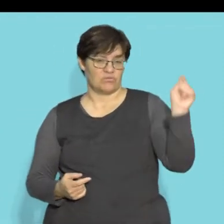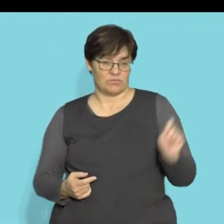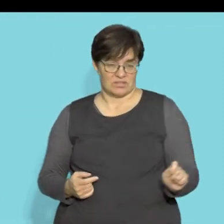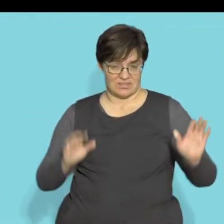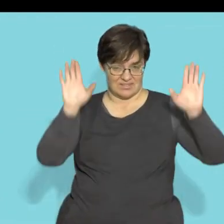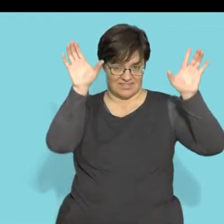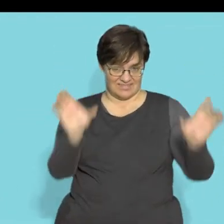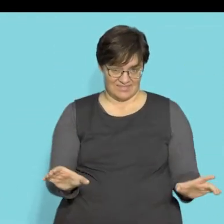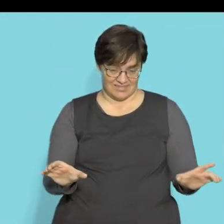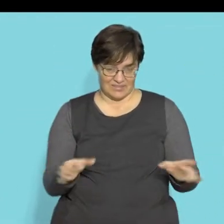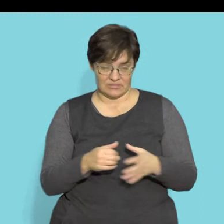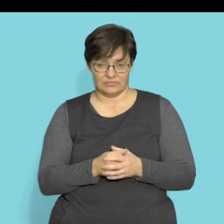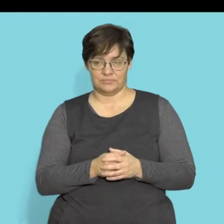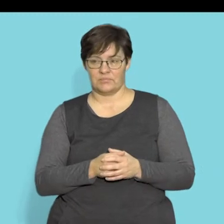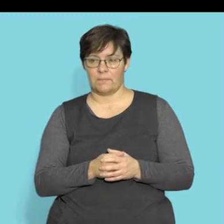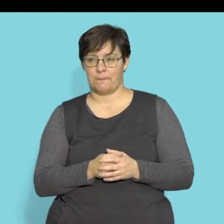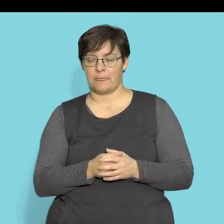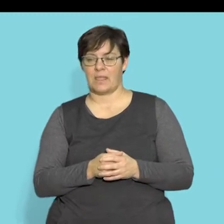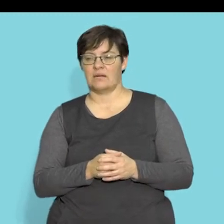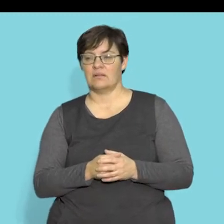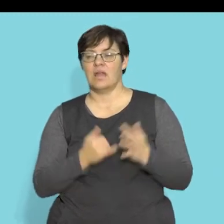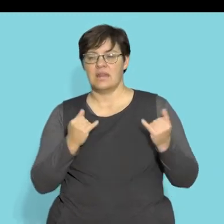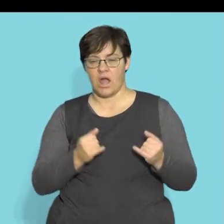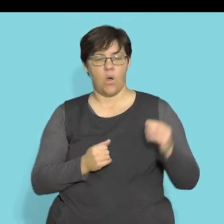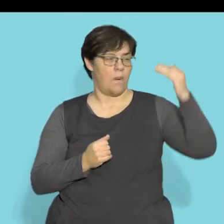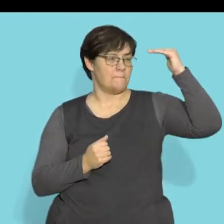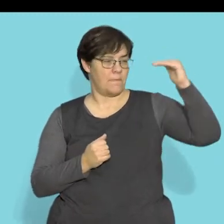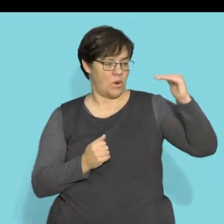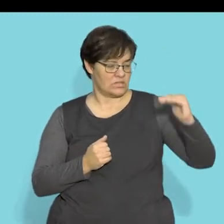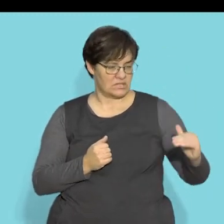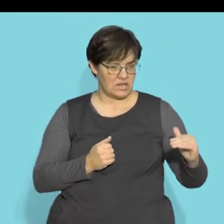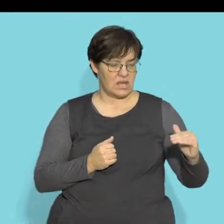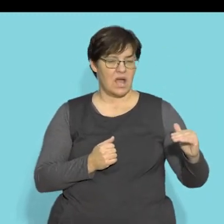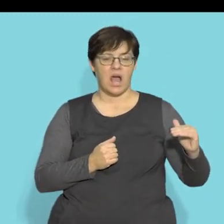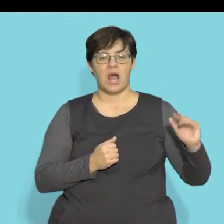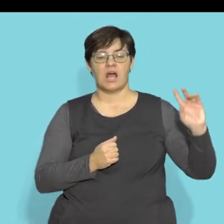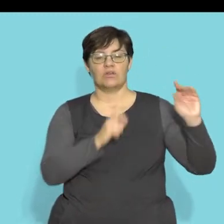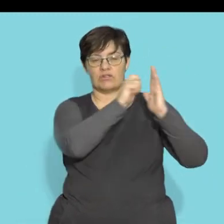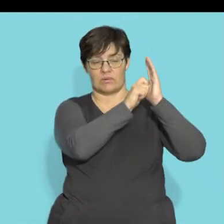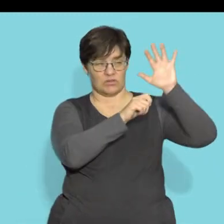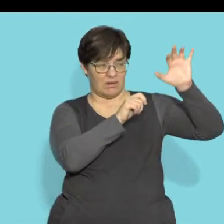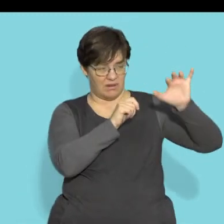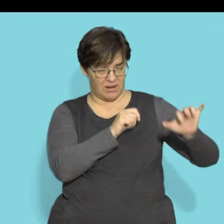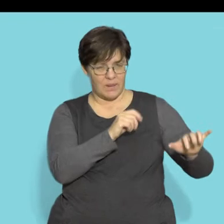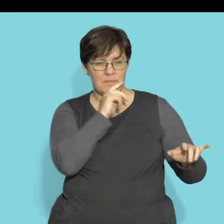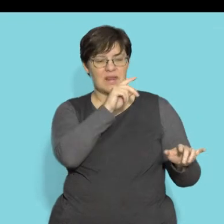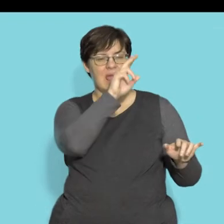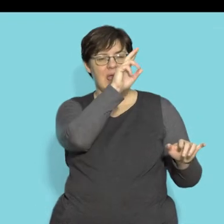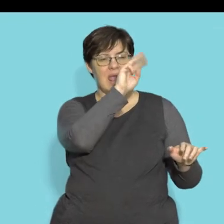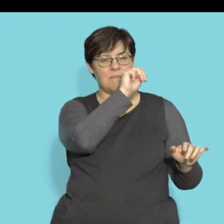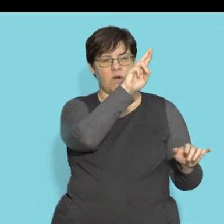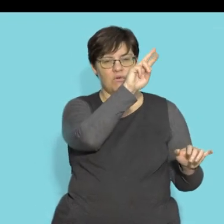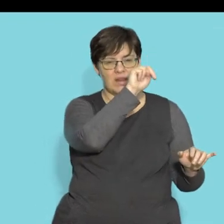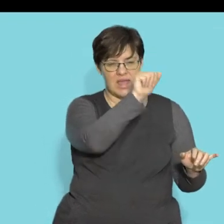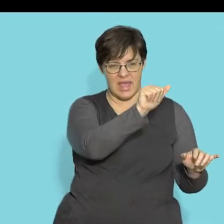my thinking around transcription. I've now got to illustrate the process of transcription. I must mention the fact that